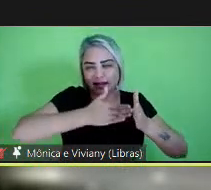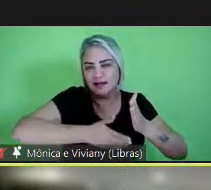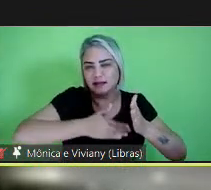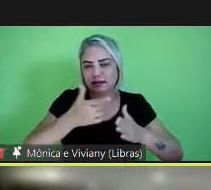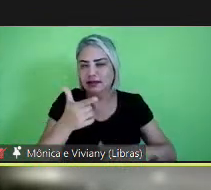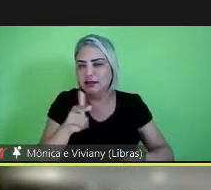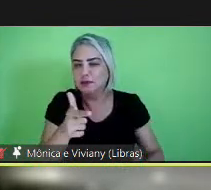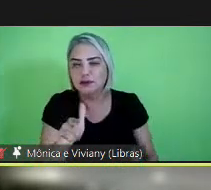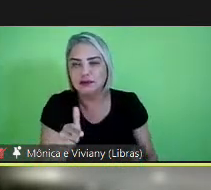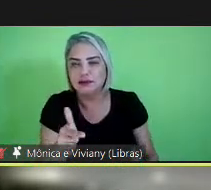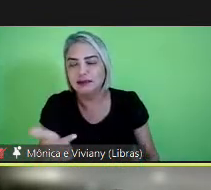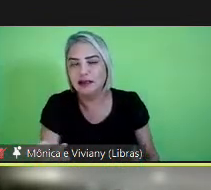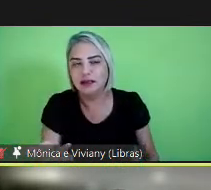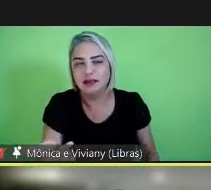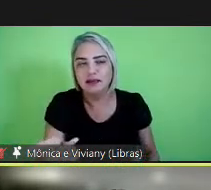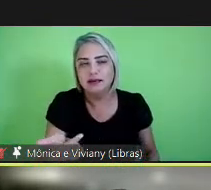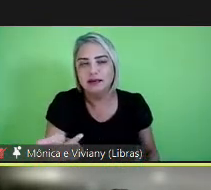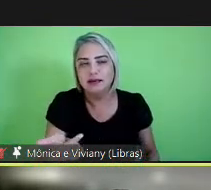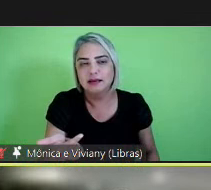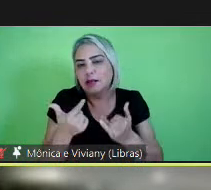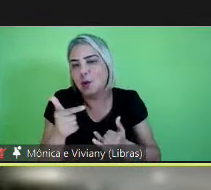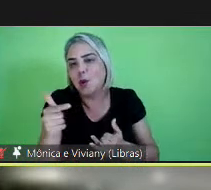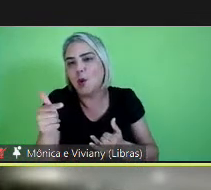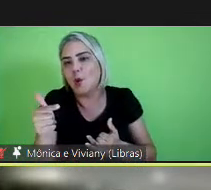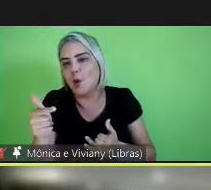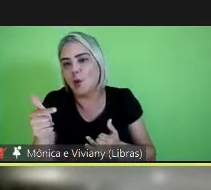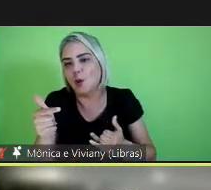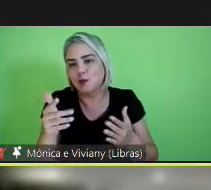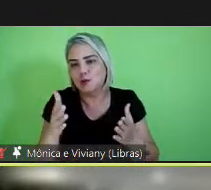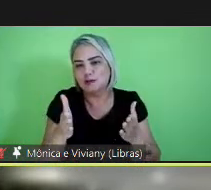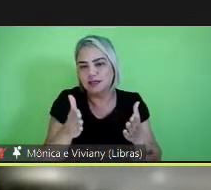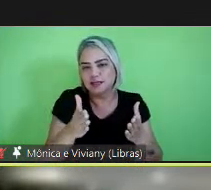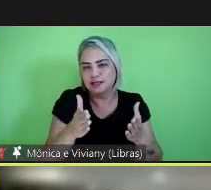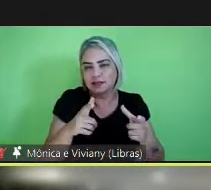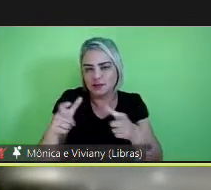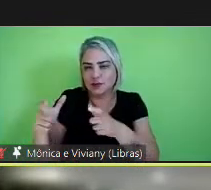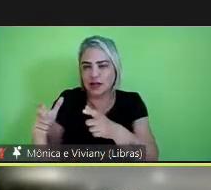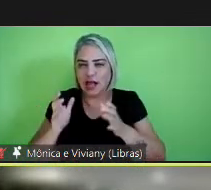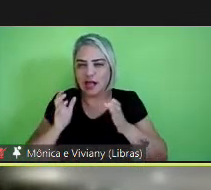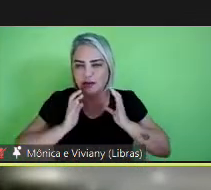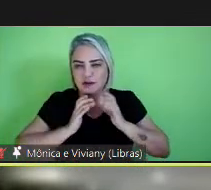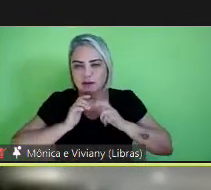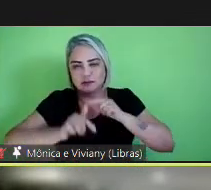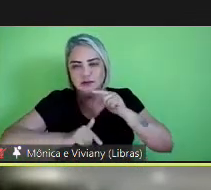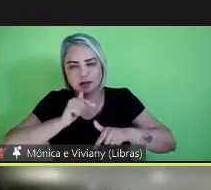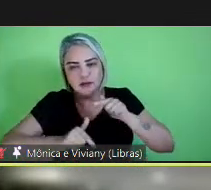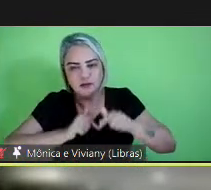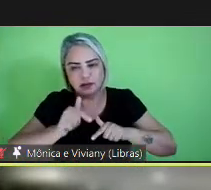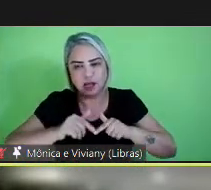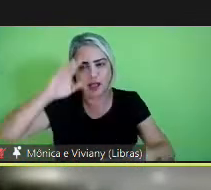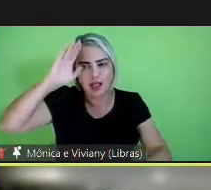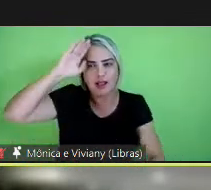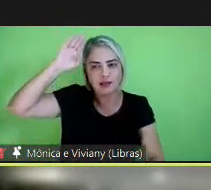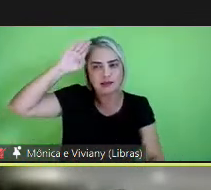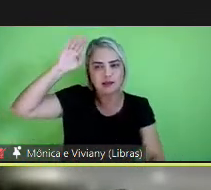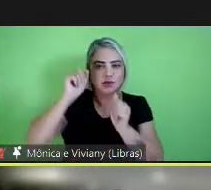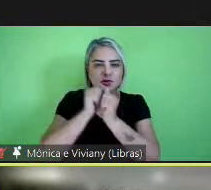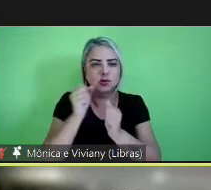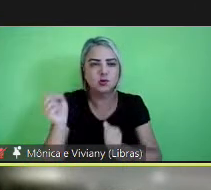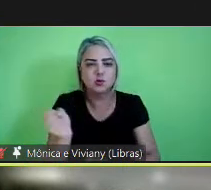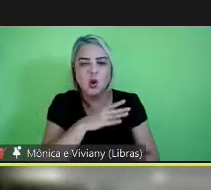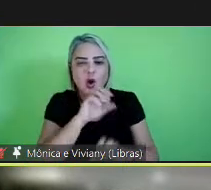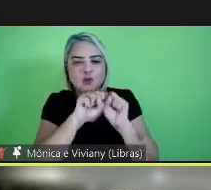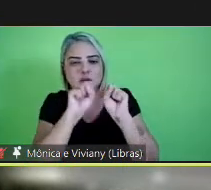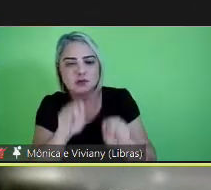this work, we put in 5 years of work working with academics to really look at the evidence base and use systems science tools